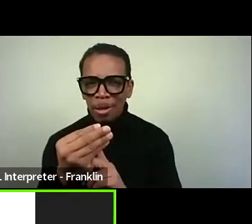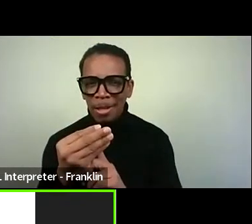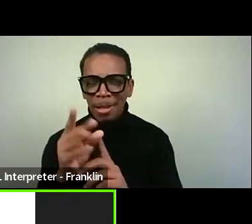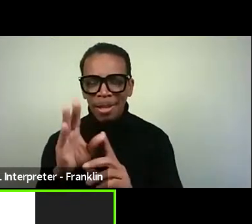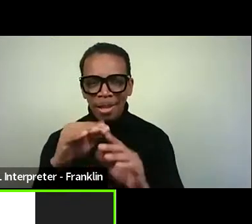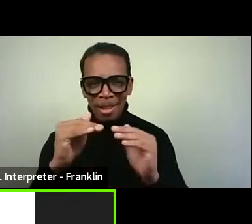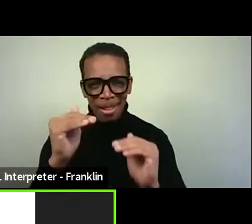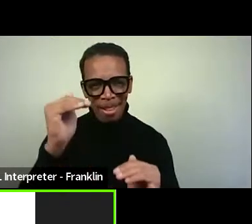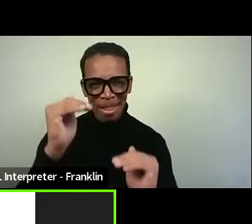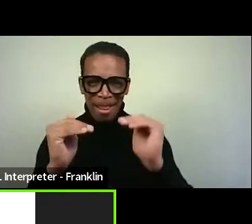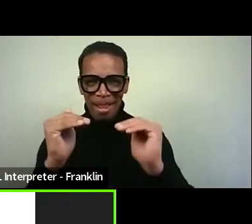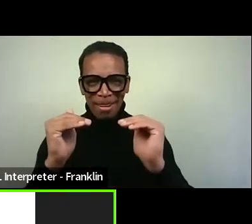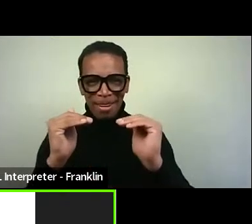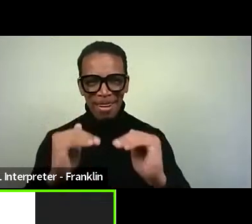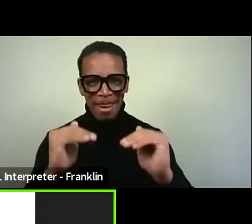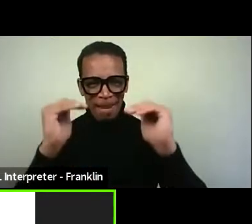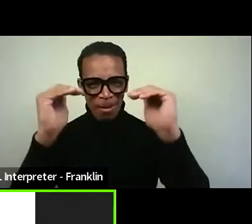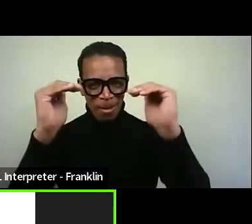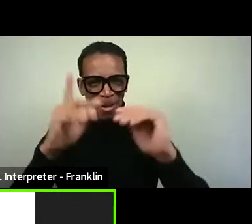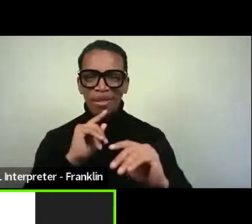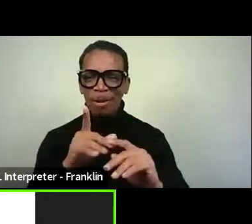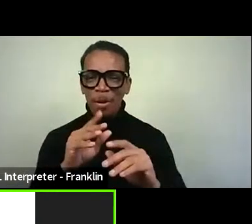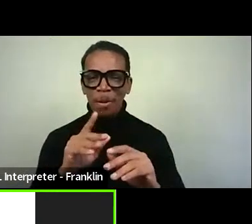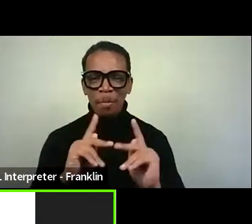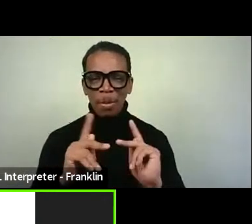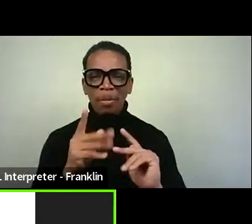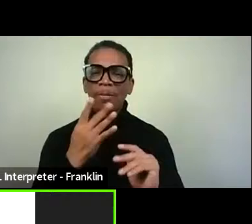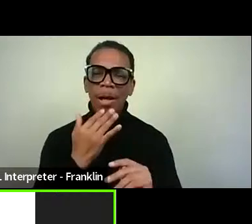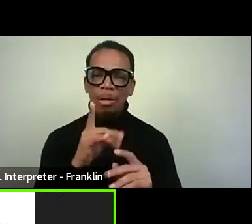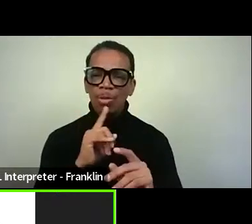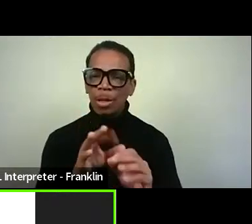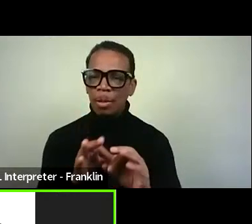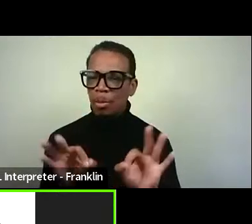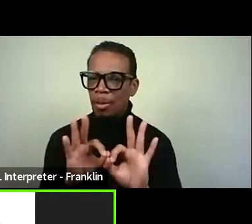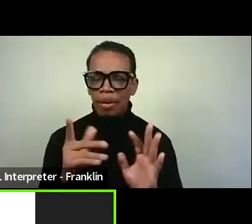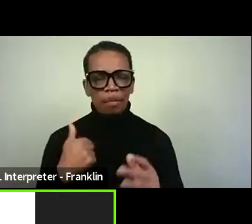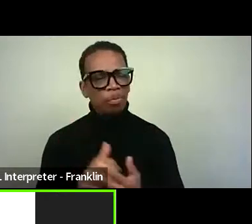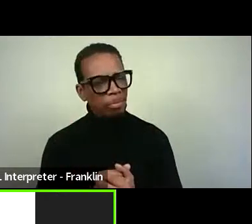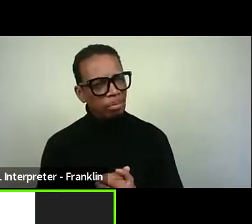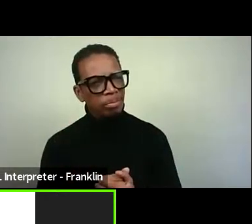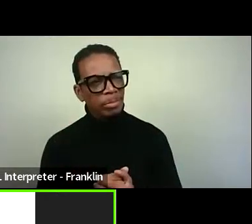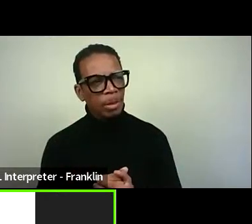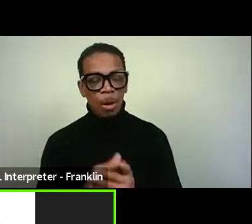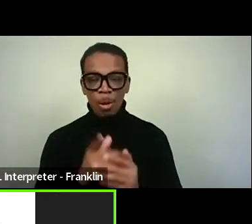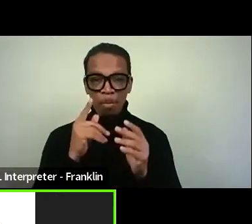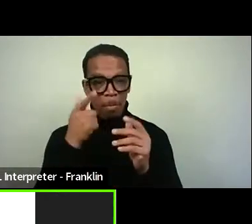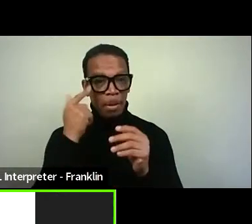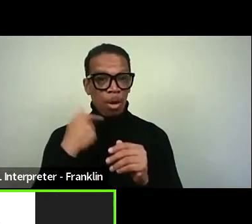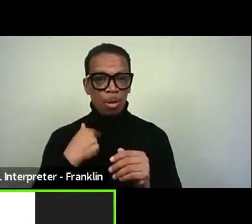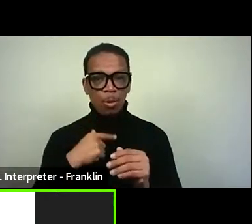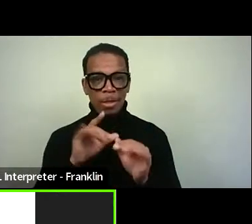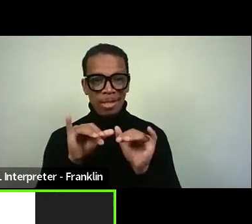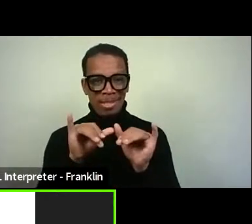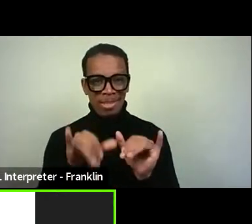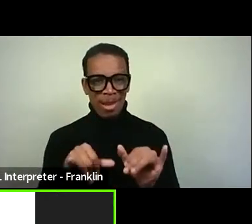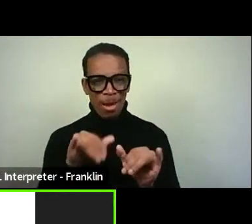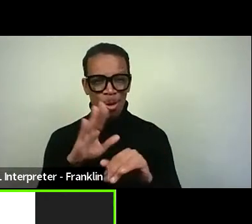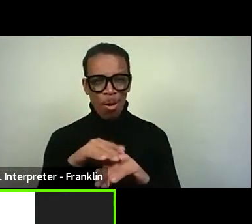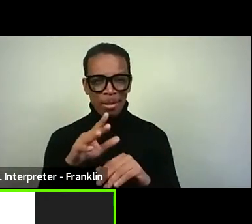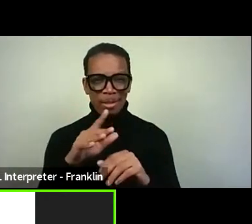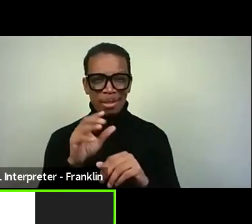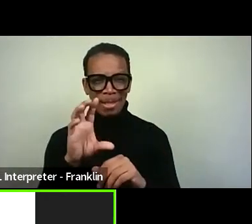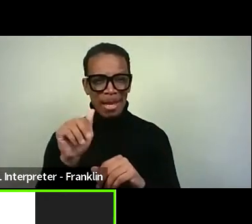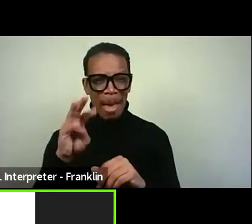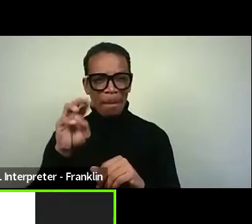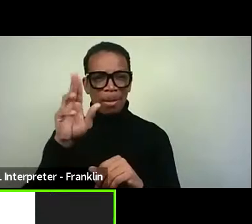is for people of color just as important. Because if we spend time on campus, and for many people, it doesn't feel like